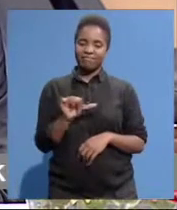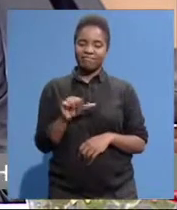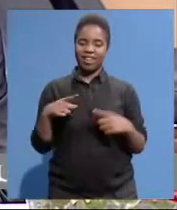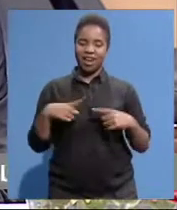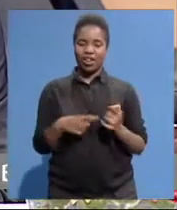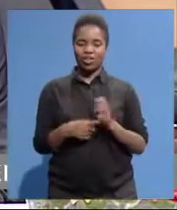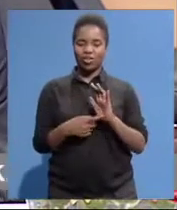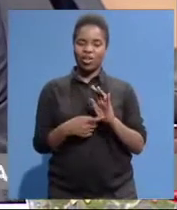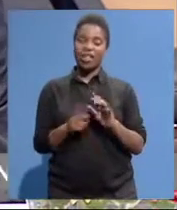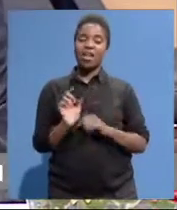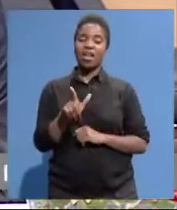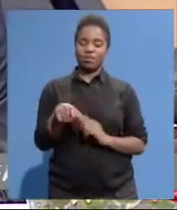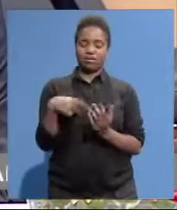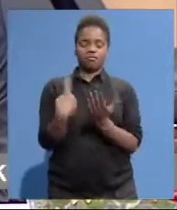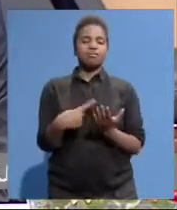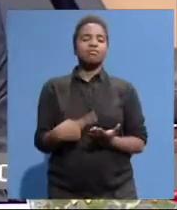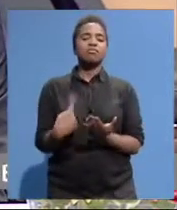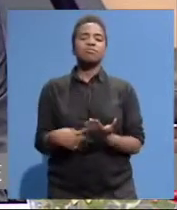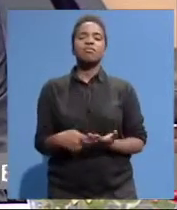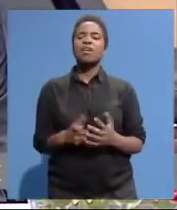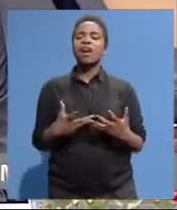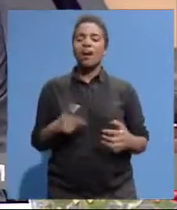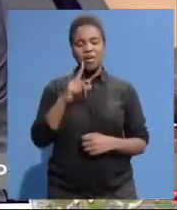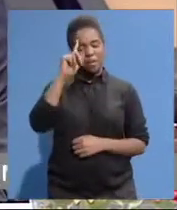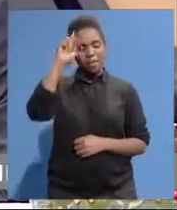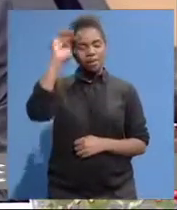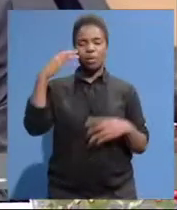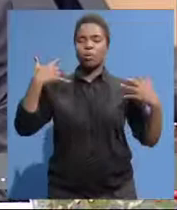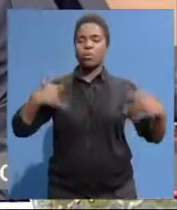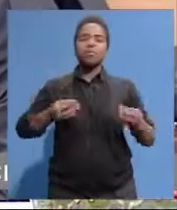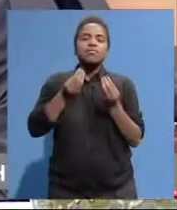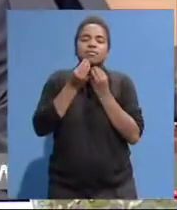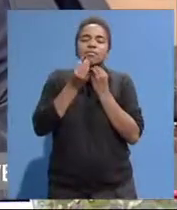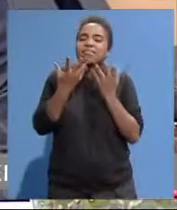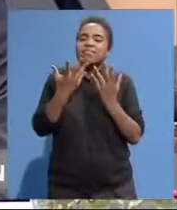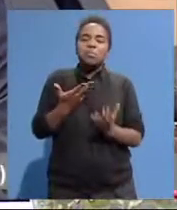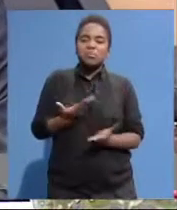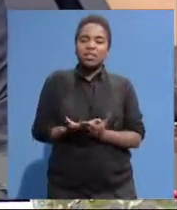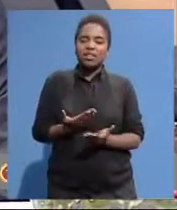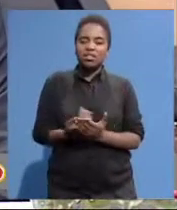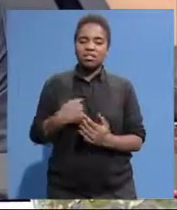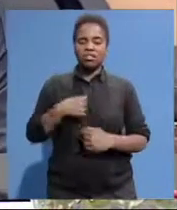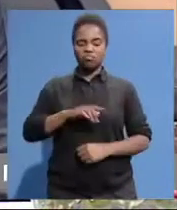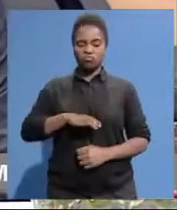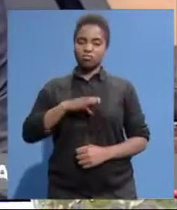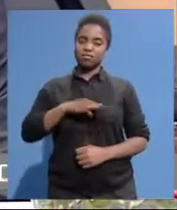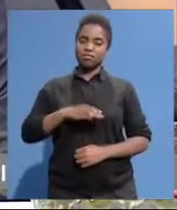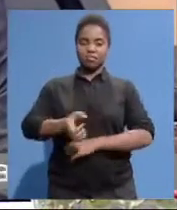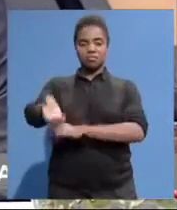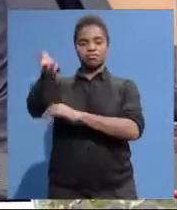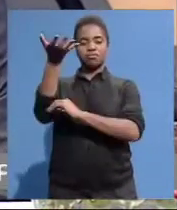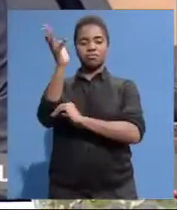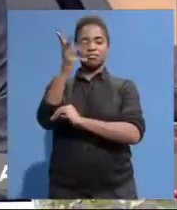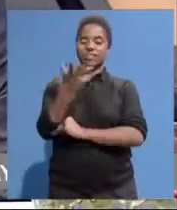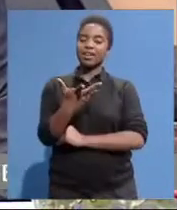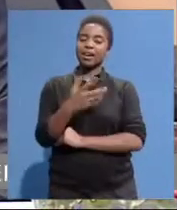going to be having a discussion about how amazing Tata was in terms of his ability to speak, how much he loved music.